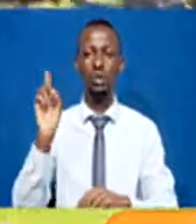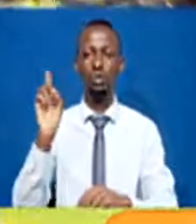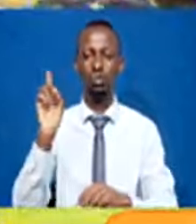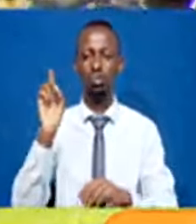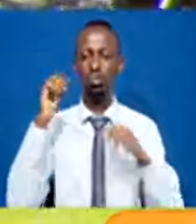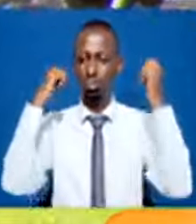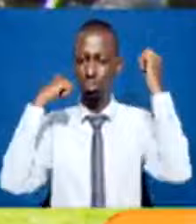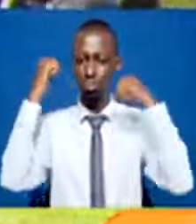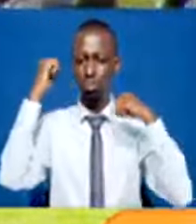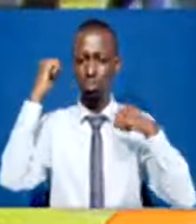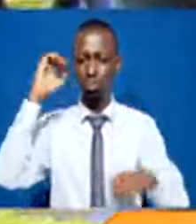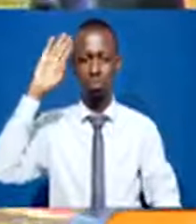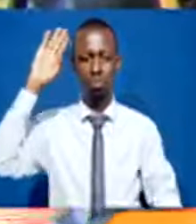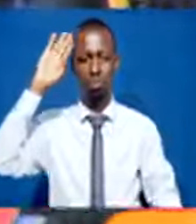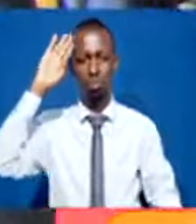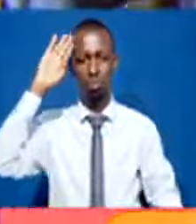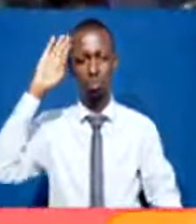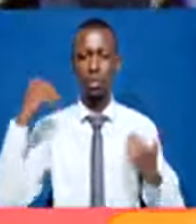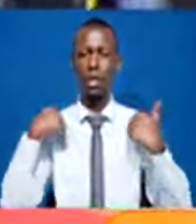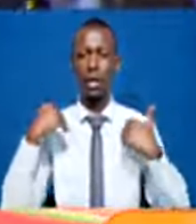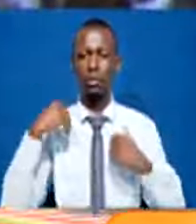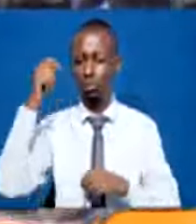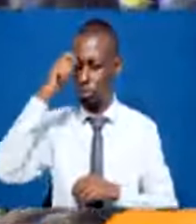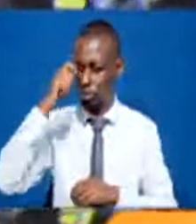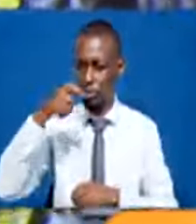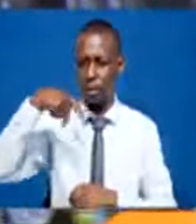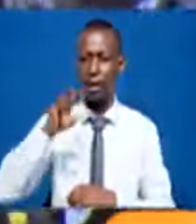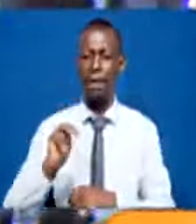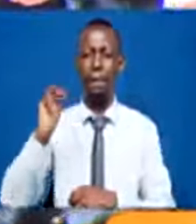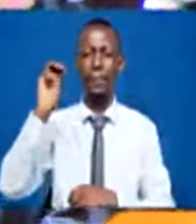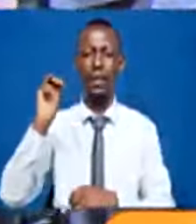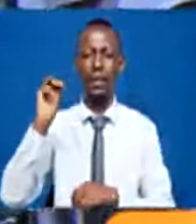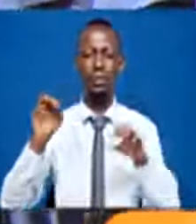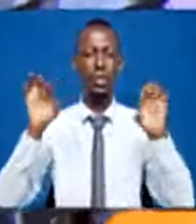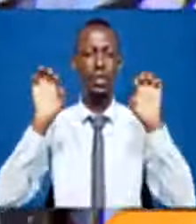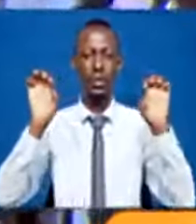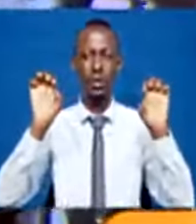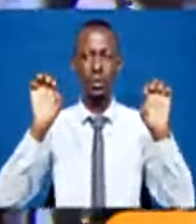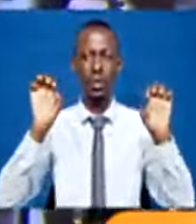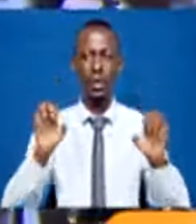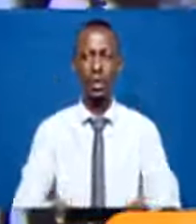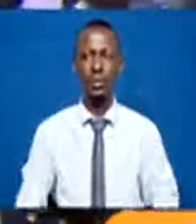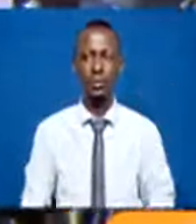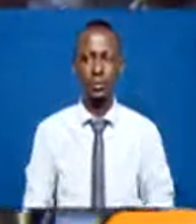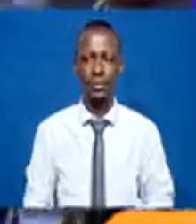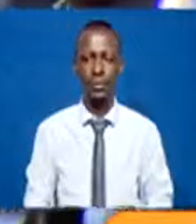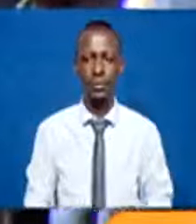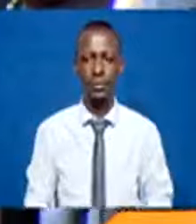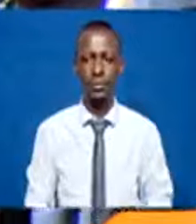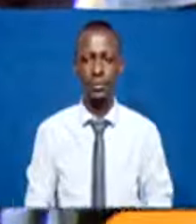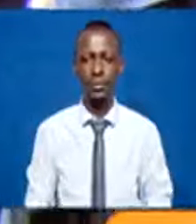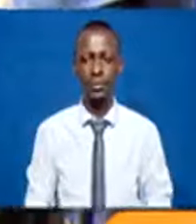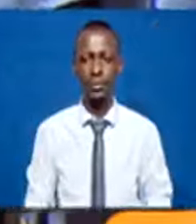Kenyan Defense Forces in honor of the Prime Minister of the Federal Democratic Republic of Ethiopia.